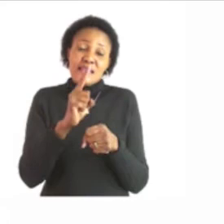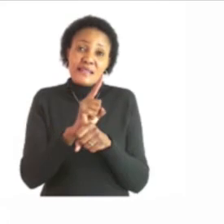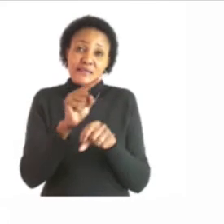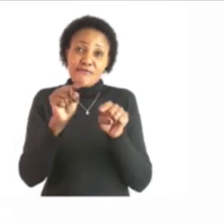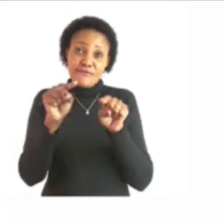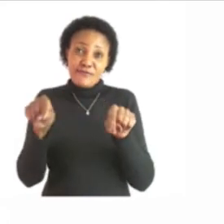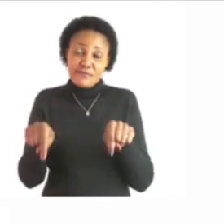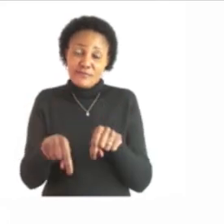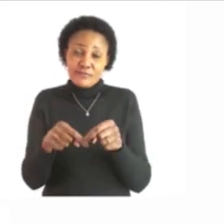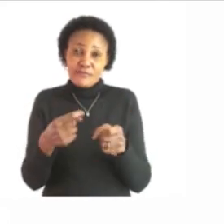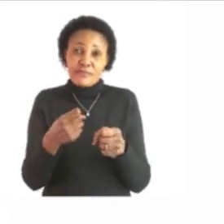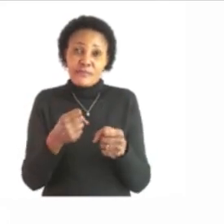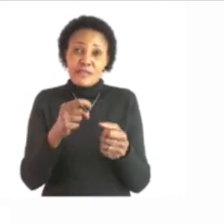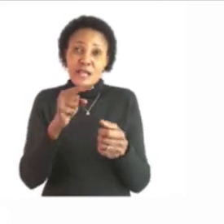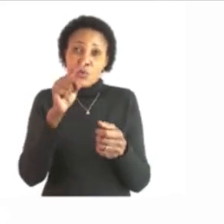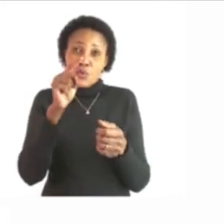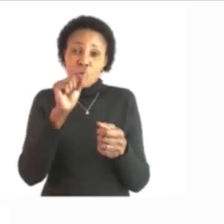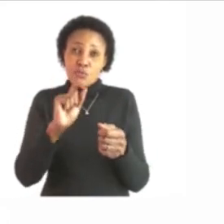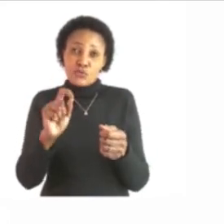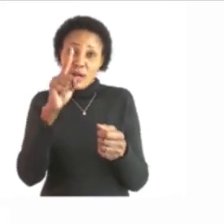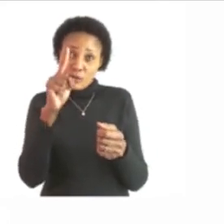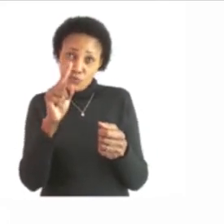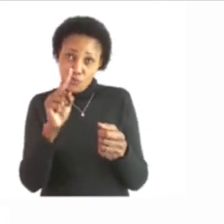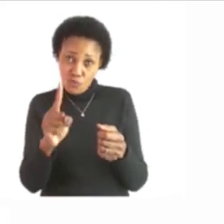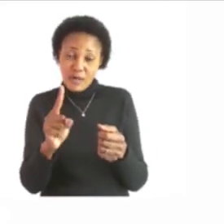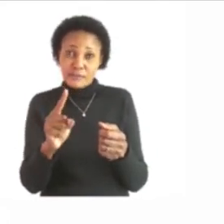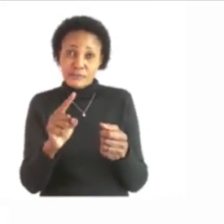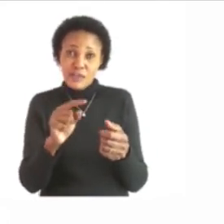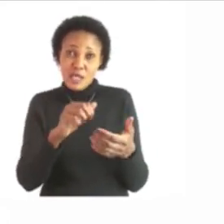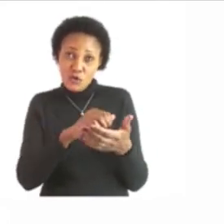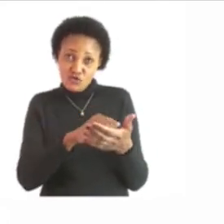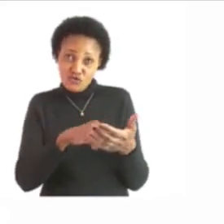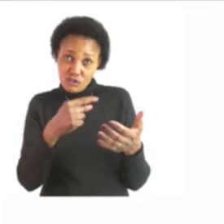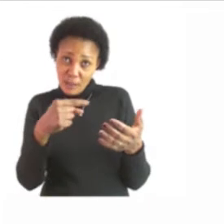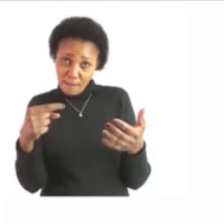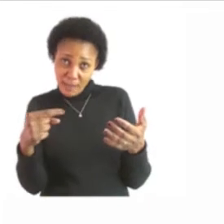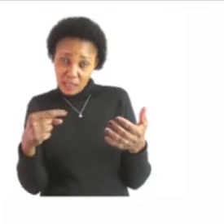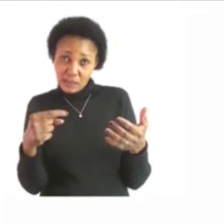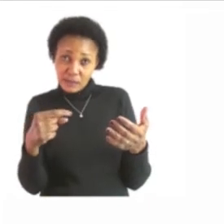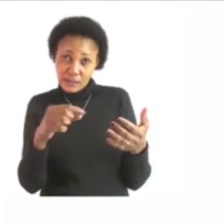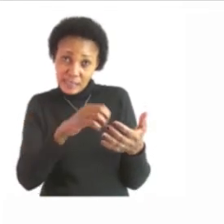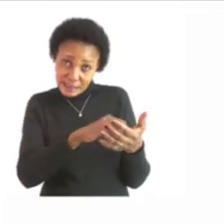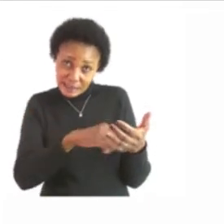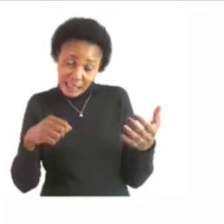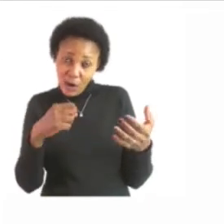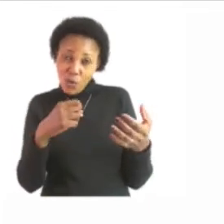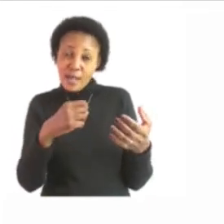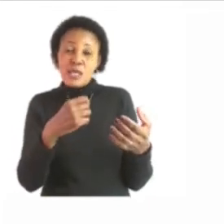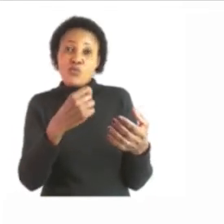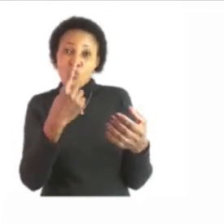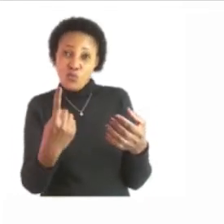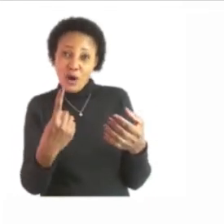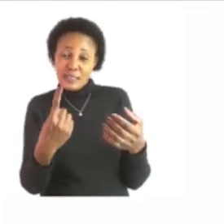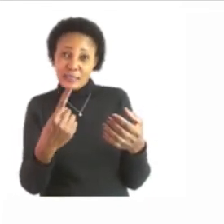to write 1. And then you will see the minus sign, and it says take away 1. Then I want you